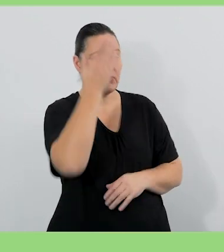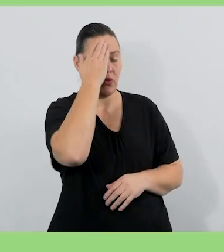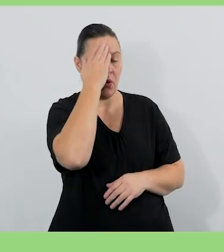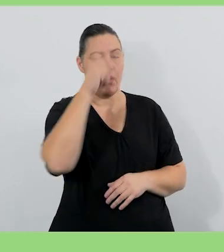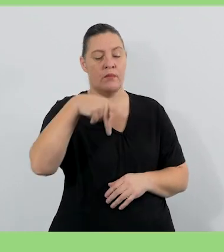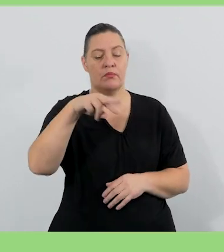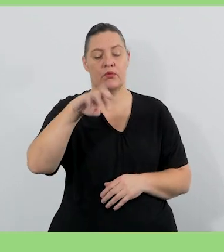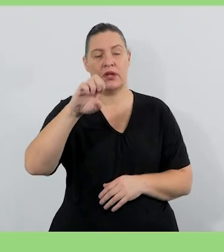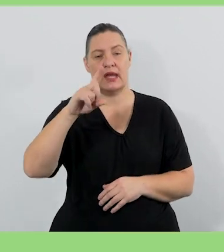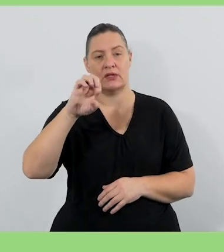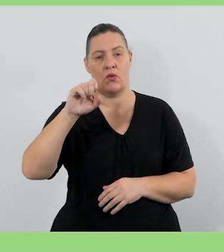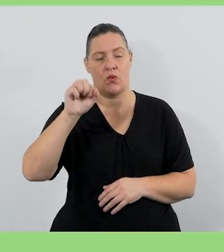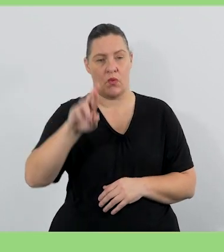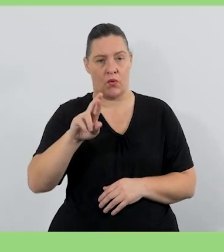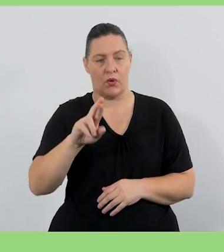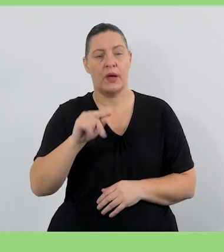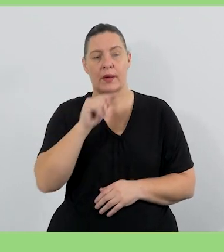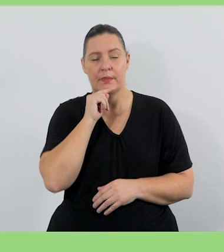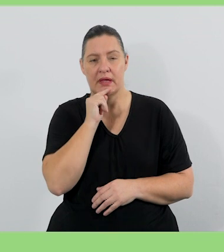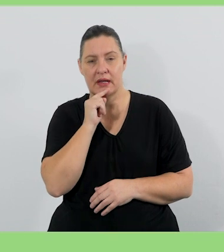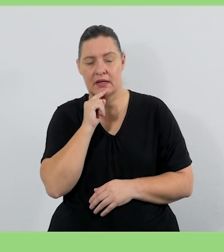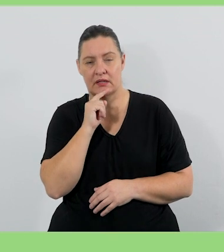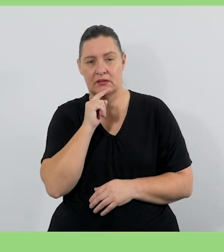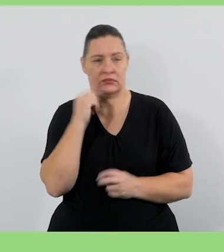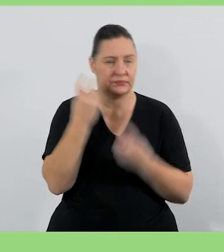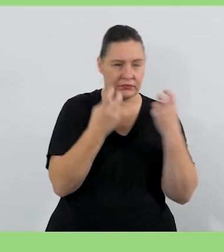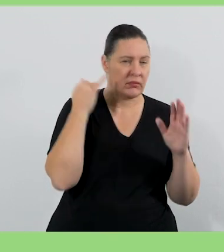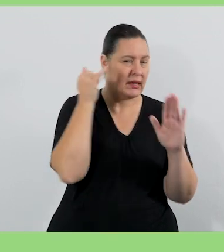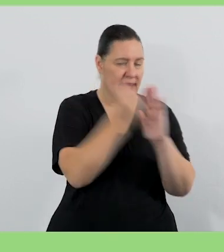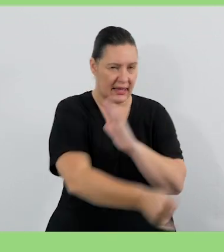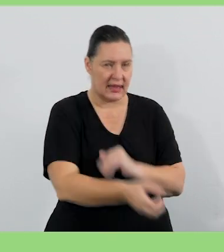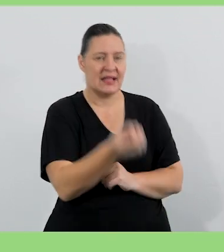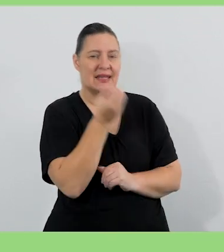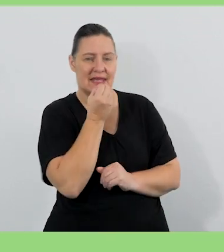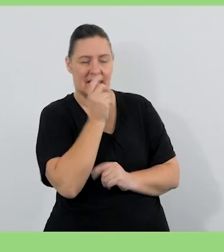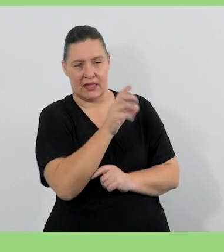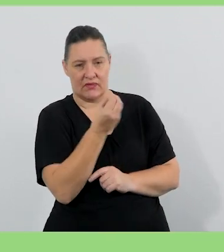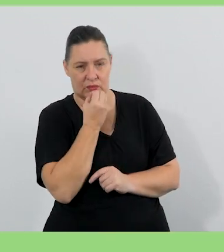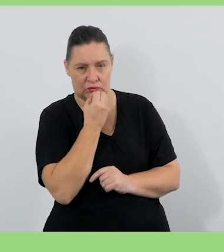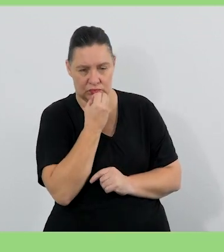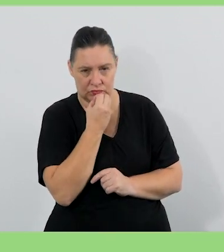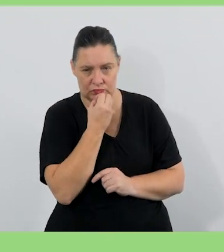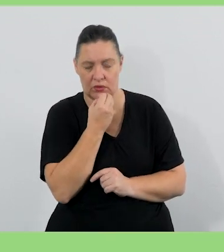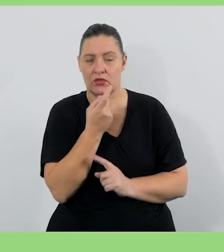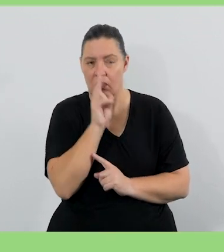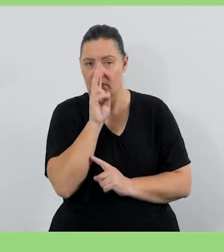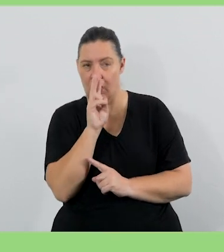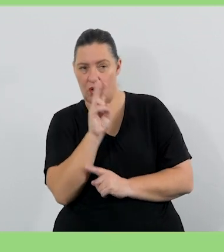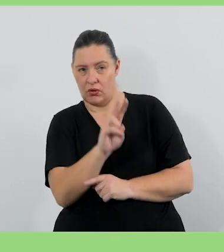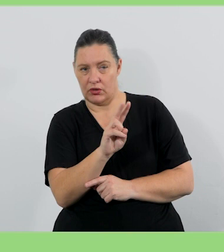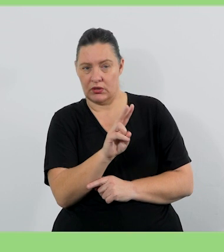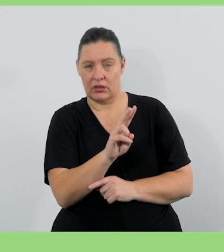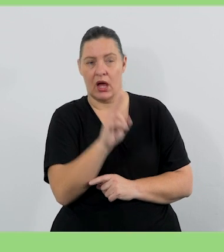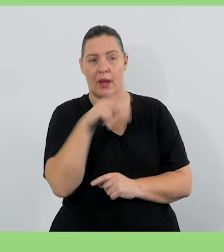already know that predators, these are the animals that hunt and kill and eat their prey. So when we are looking at